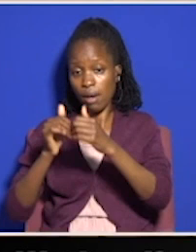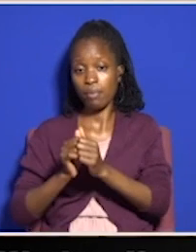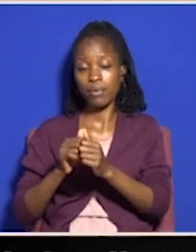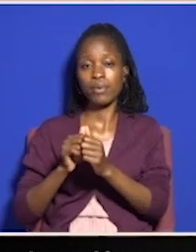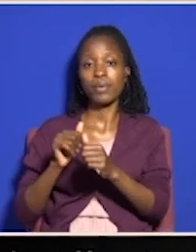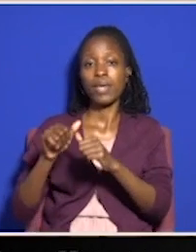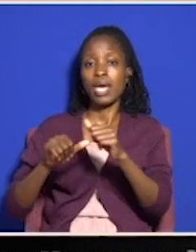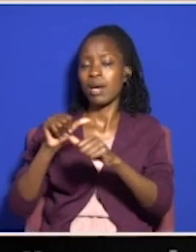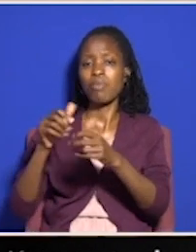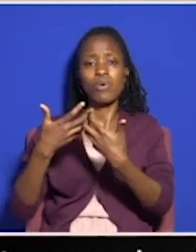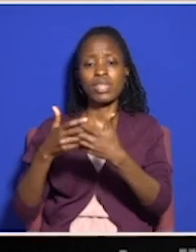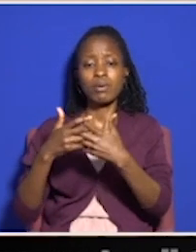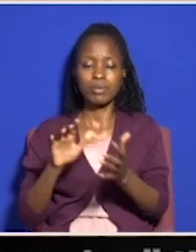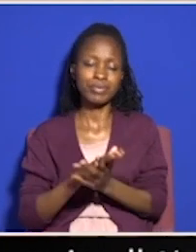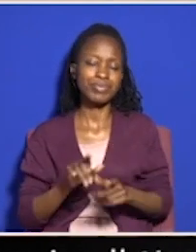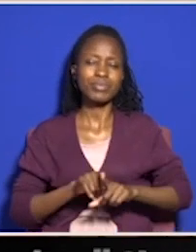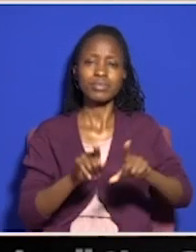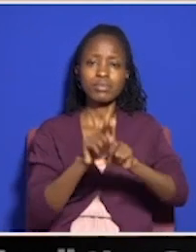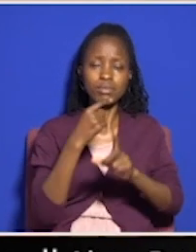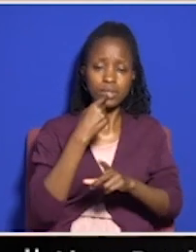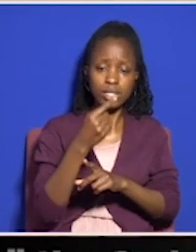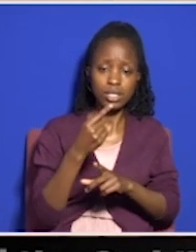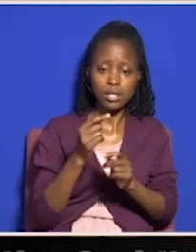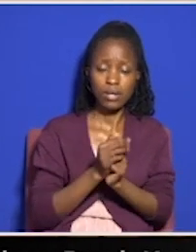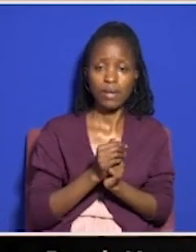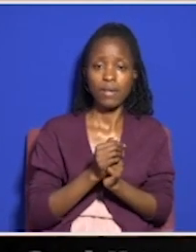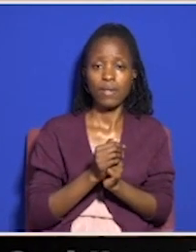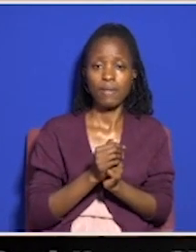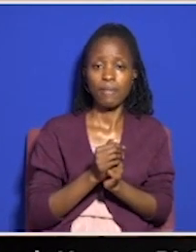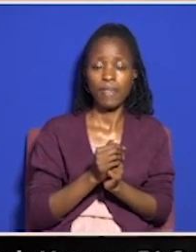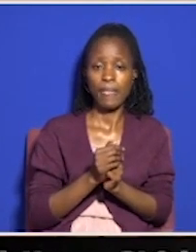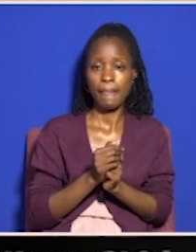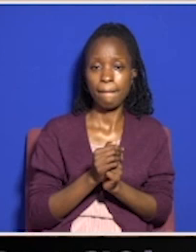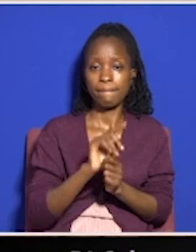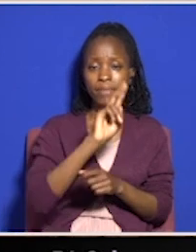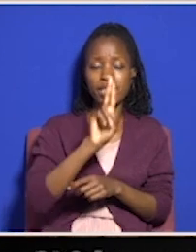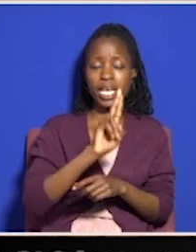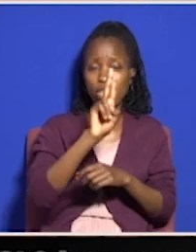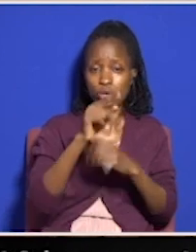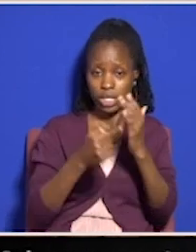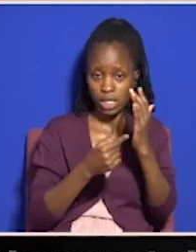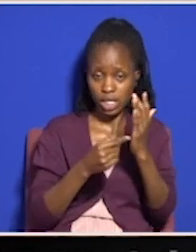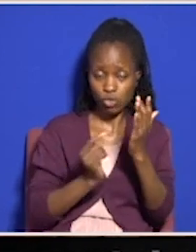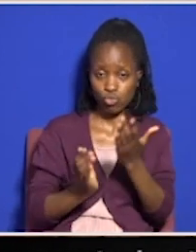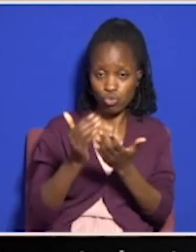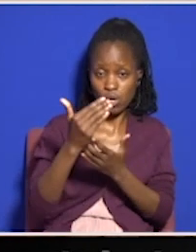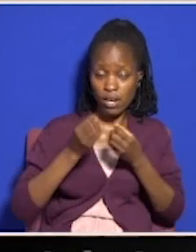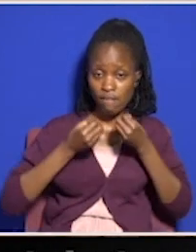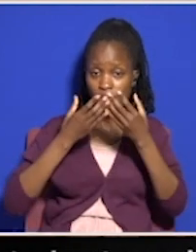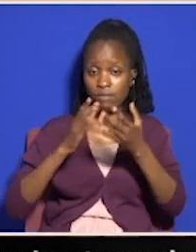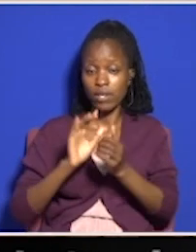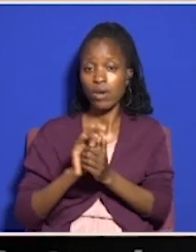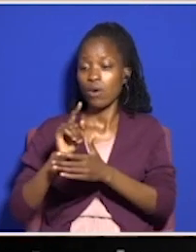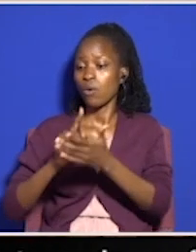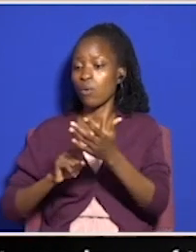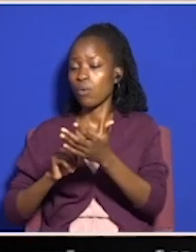eyeball equipment. We've said WorldCoin is leveraging on blockchain technology. In terms of what you put there